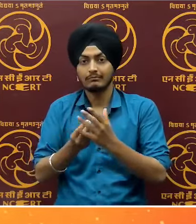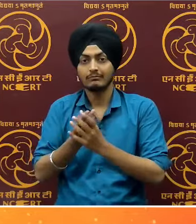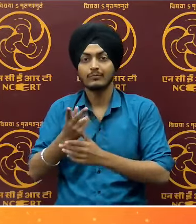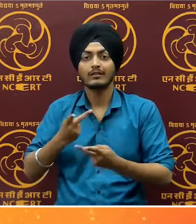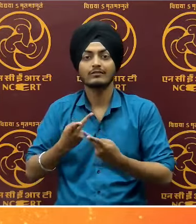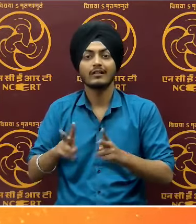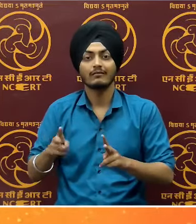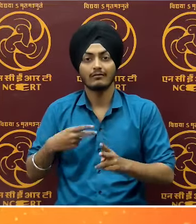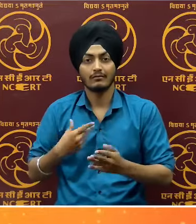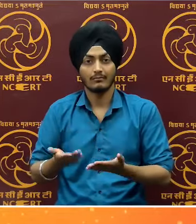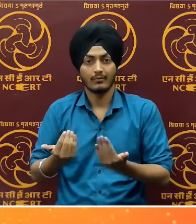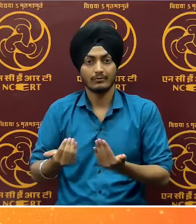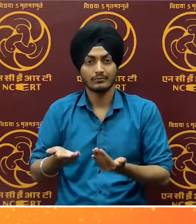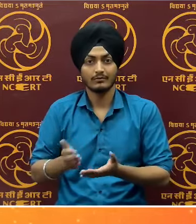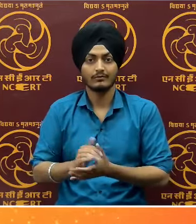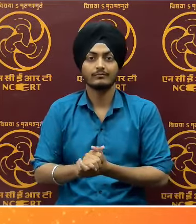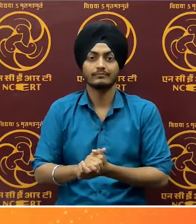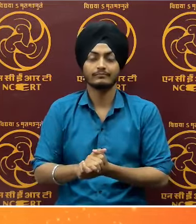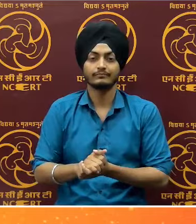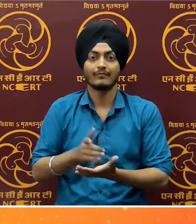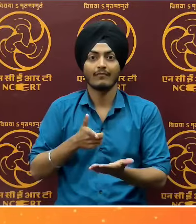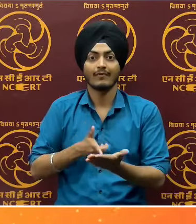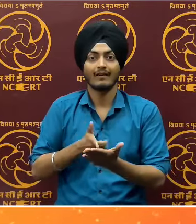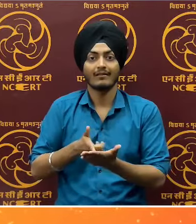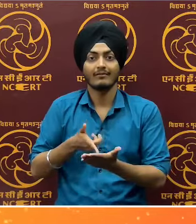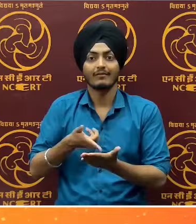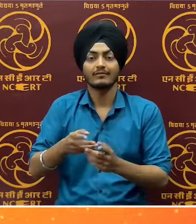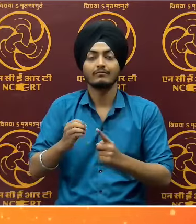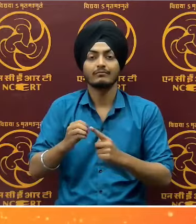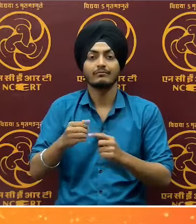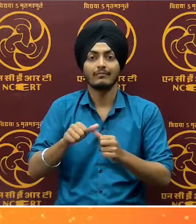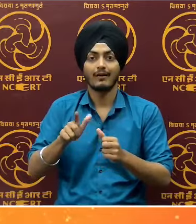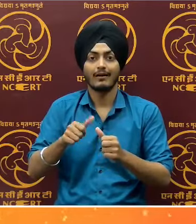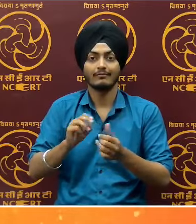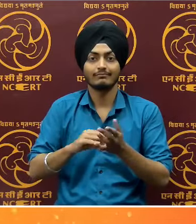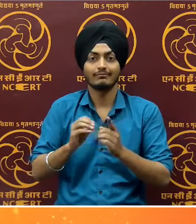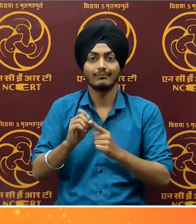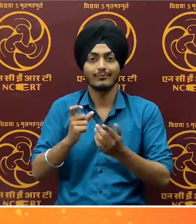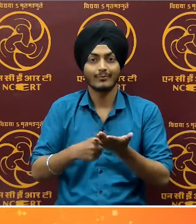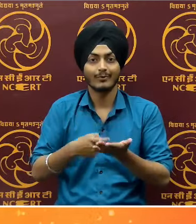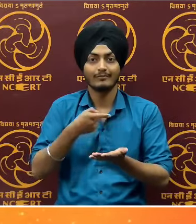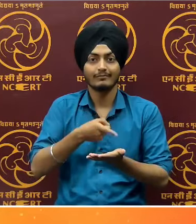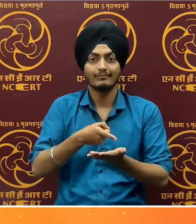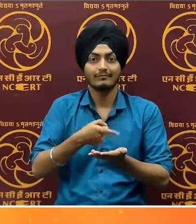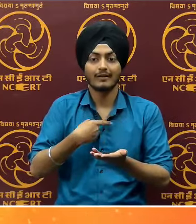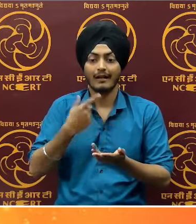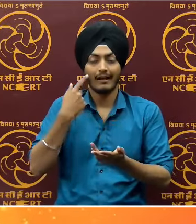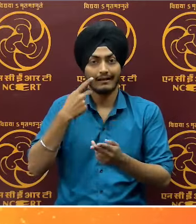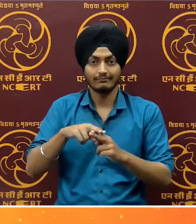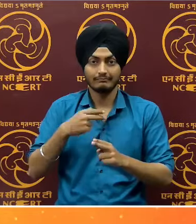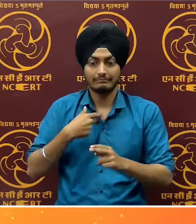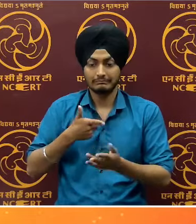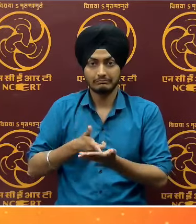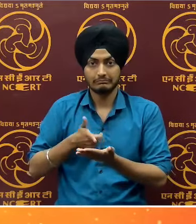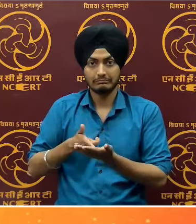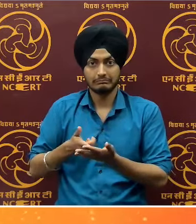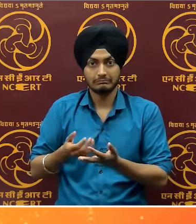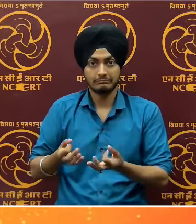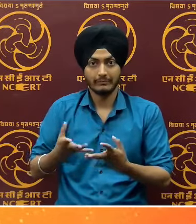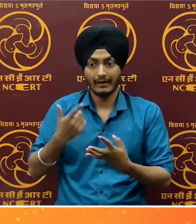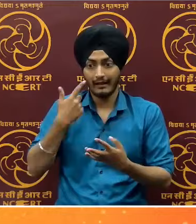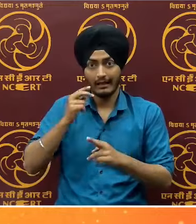cropping. Okay. So, like village of Palampur, it is very well irrigated. Because of good irrigation, and this village is